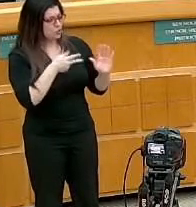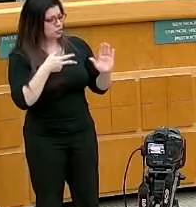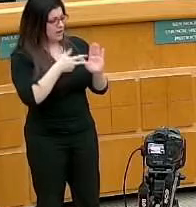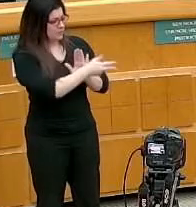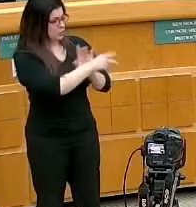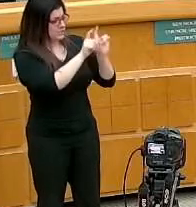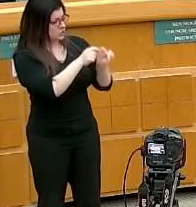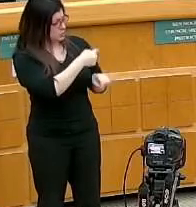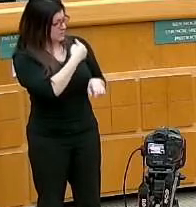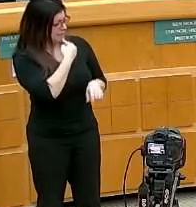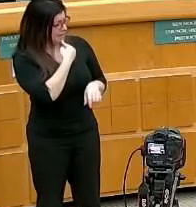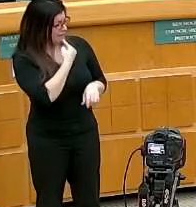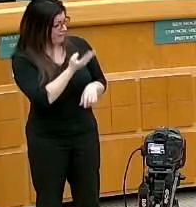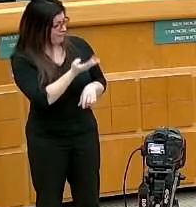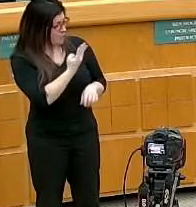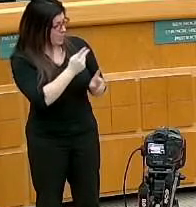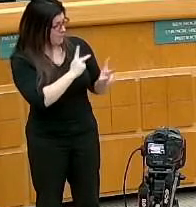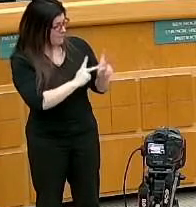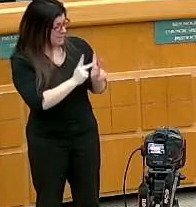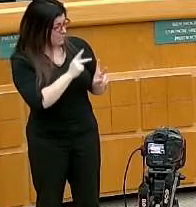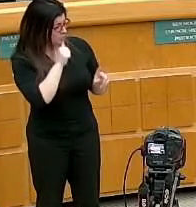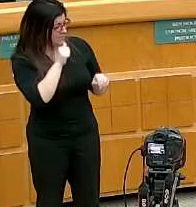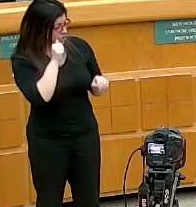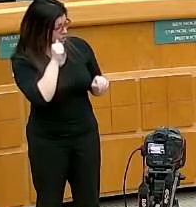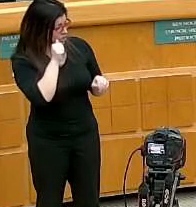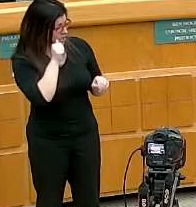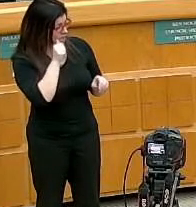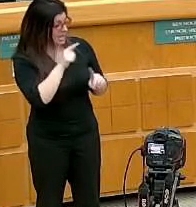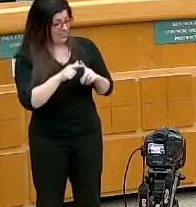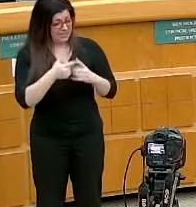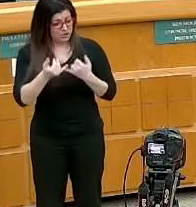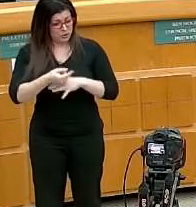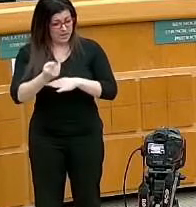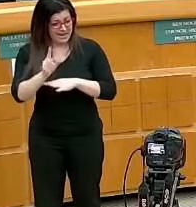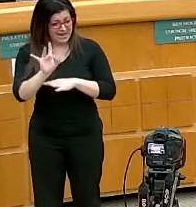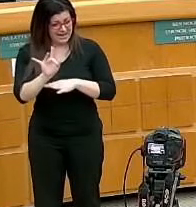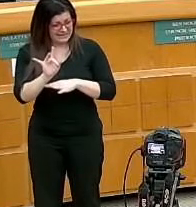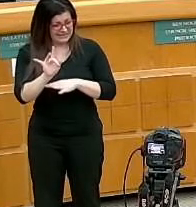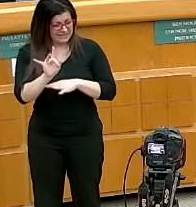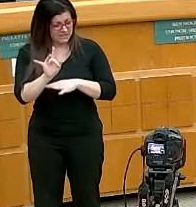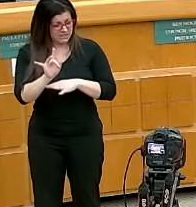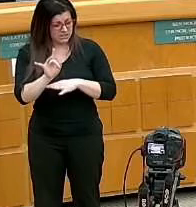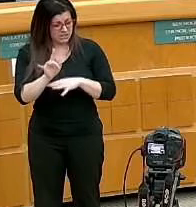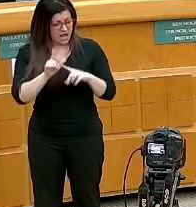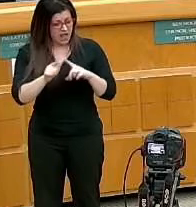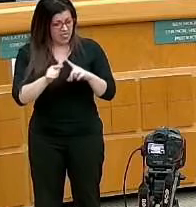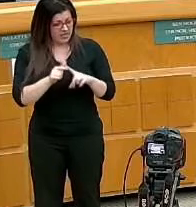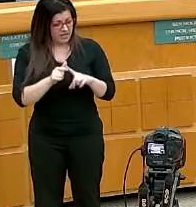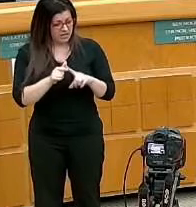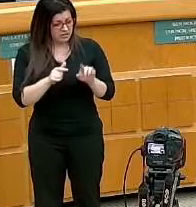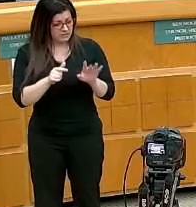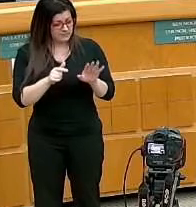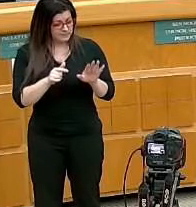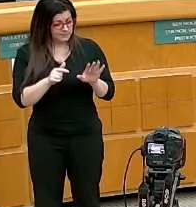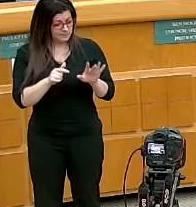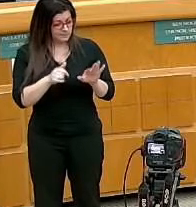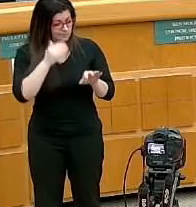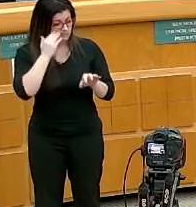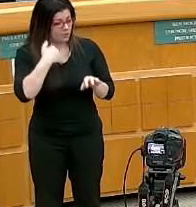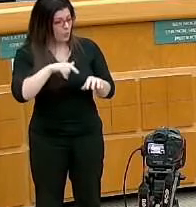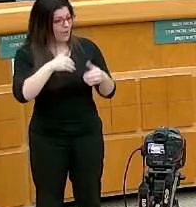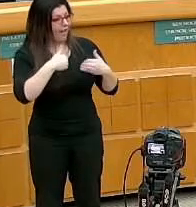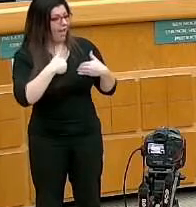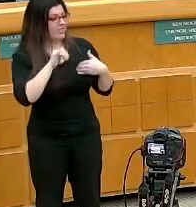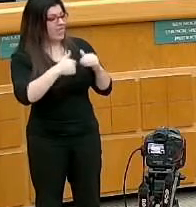was 4, and then today it was 18, and then we have the modeling